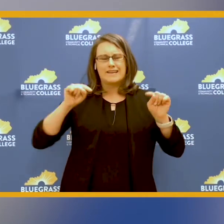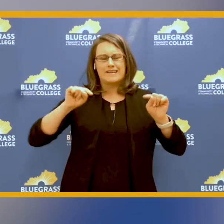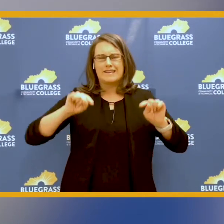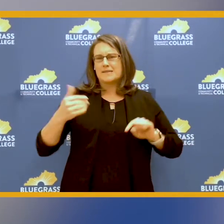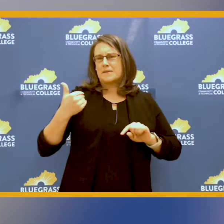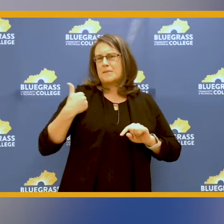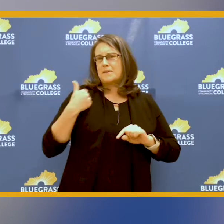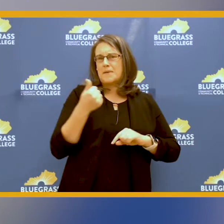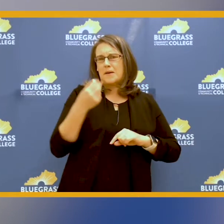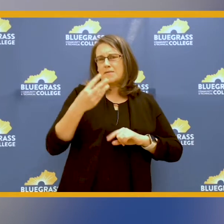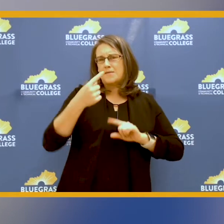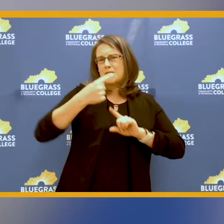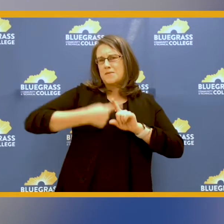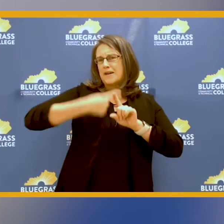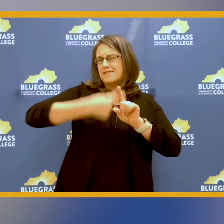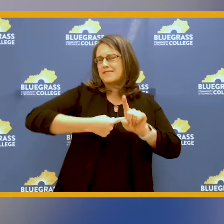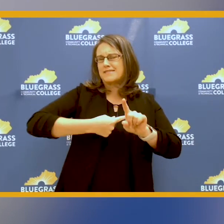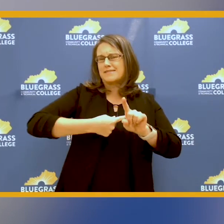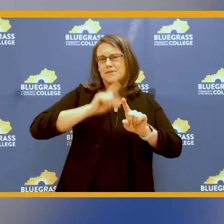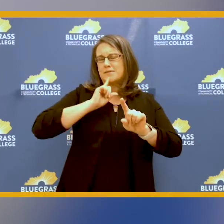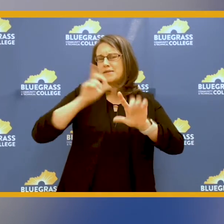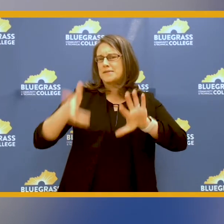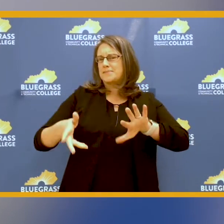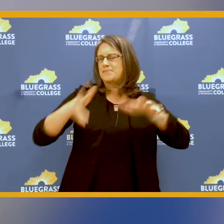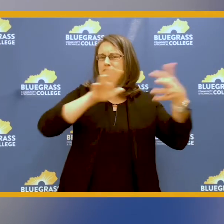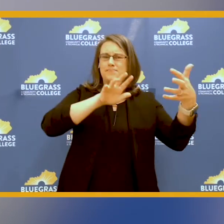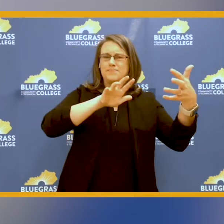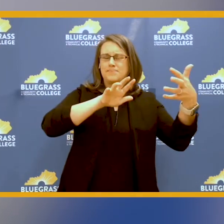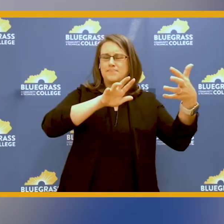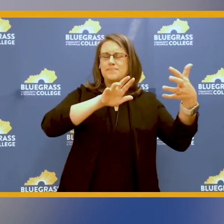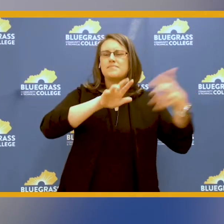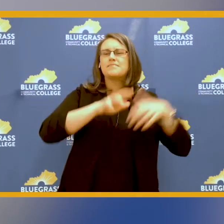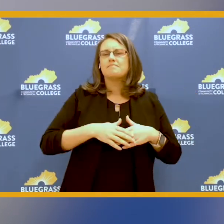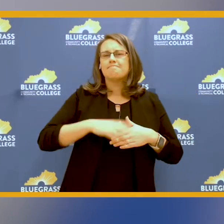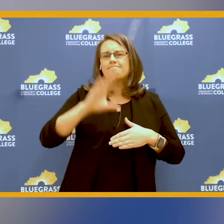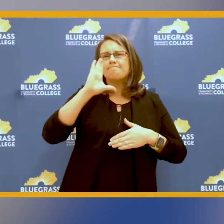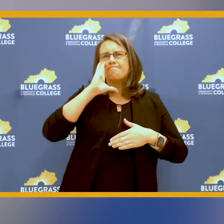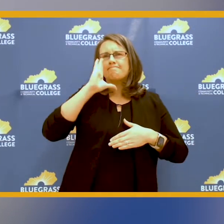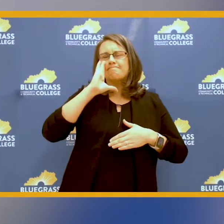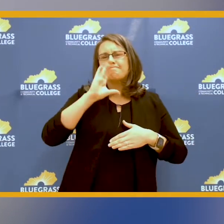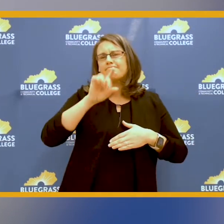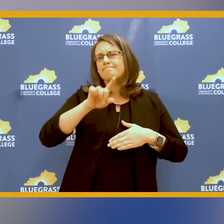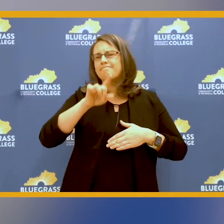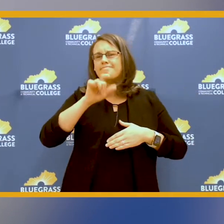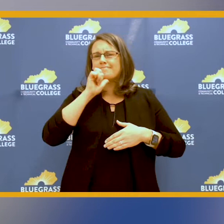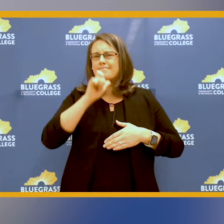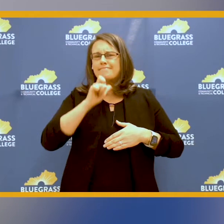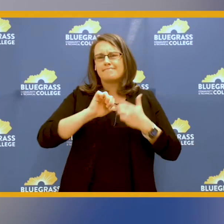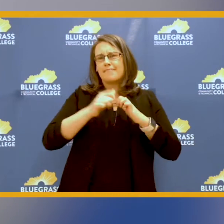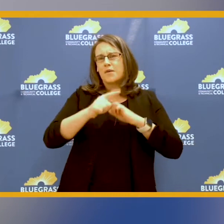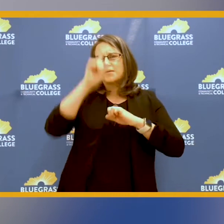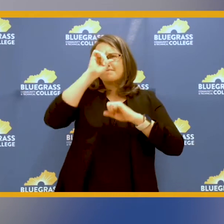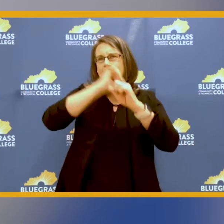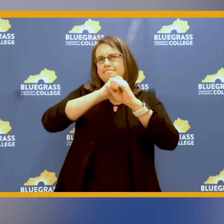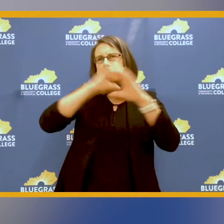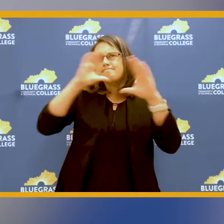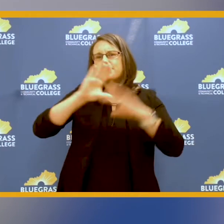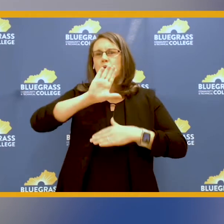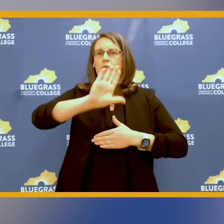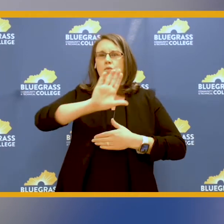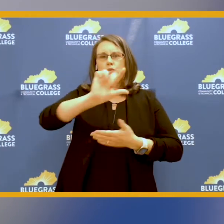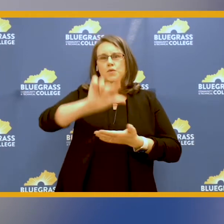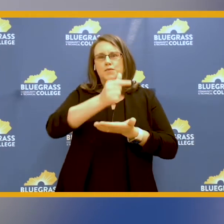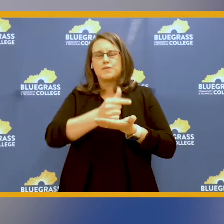What a rough time these past few months have been to us. I know this is not how you envision your graduation to